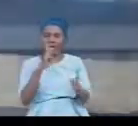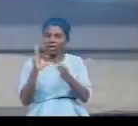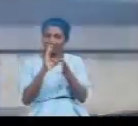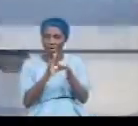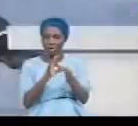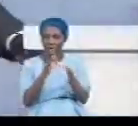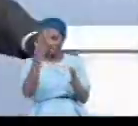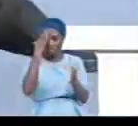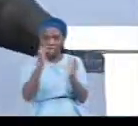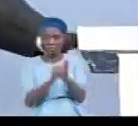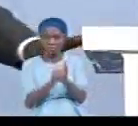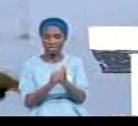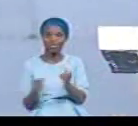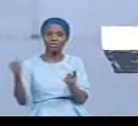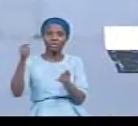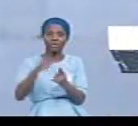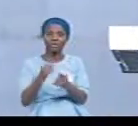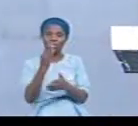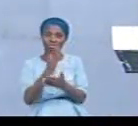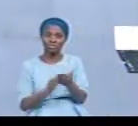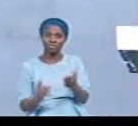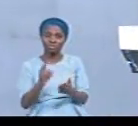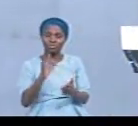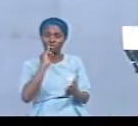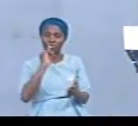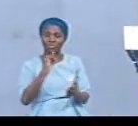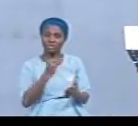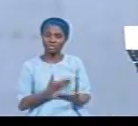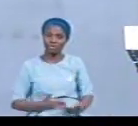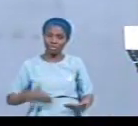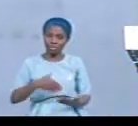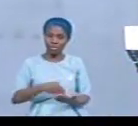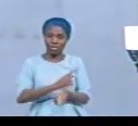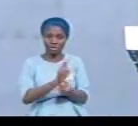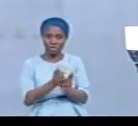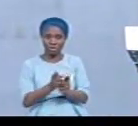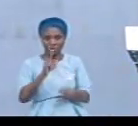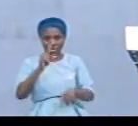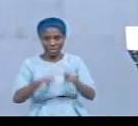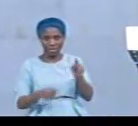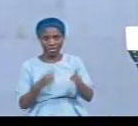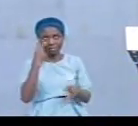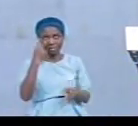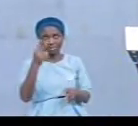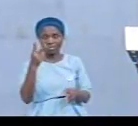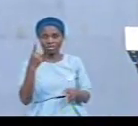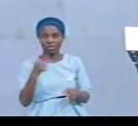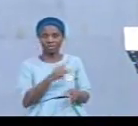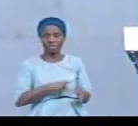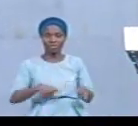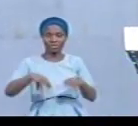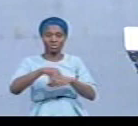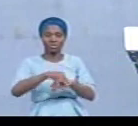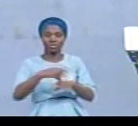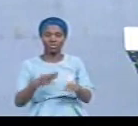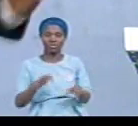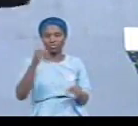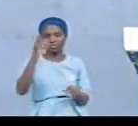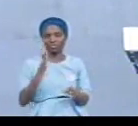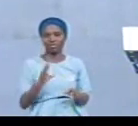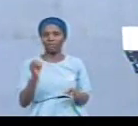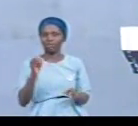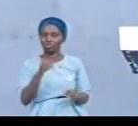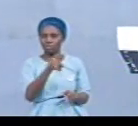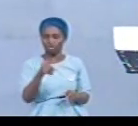he cannot see the kingdom of God. Stay on that unity. Magnify that unity. Work on